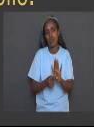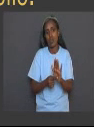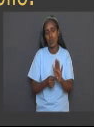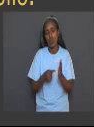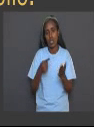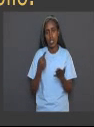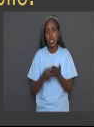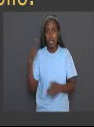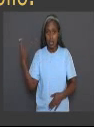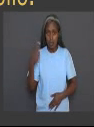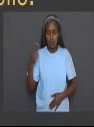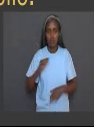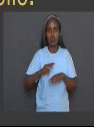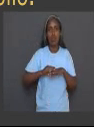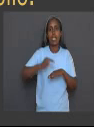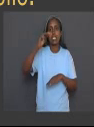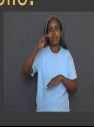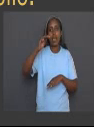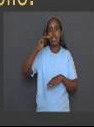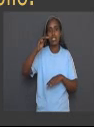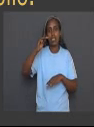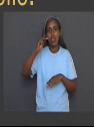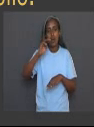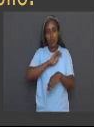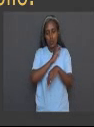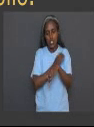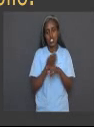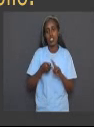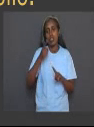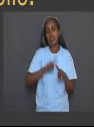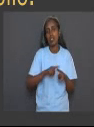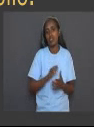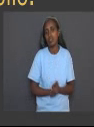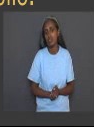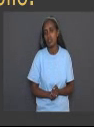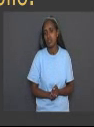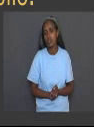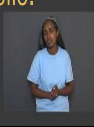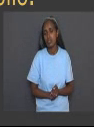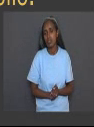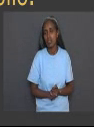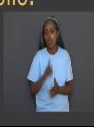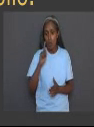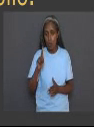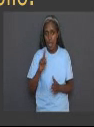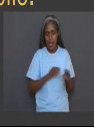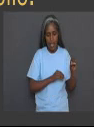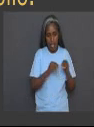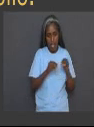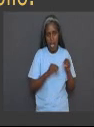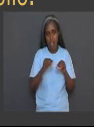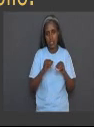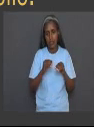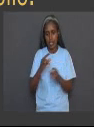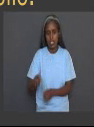are used to maximize potential returns. One active strategy